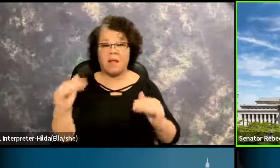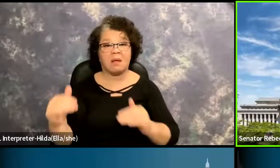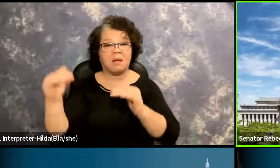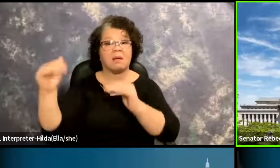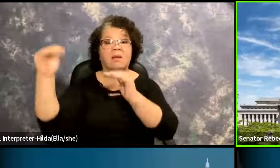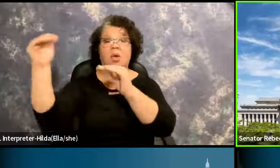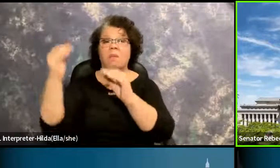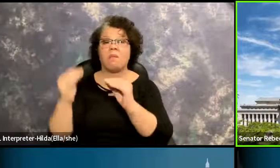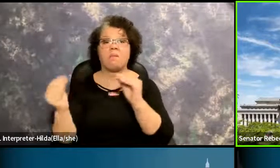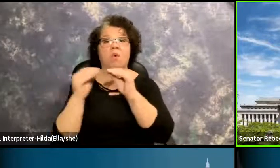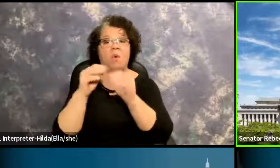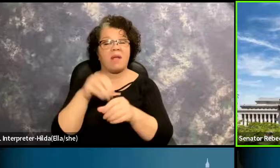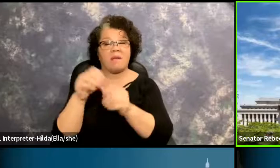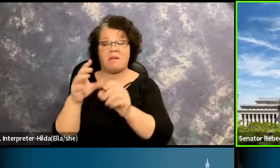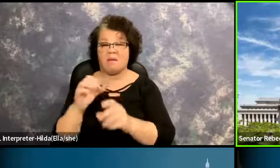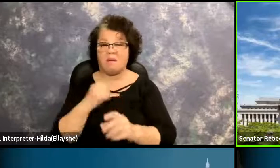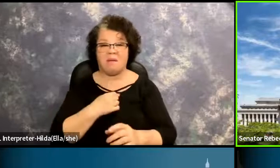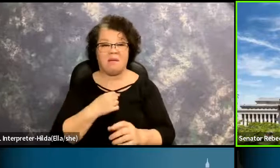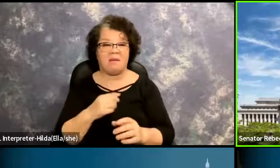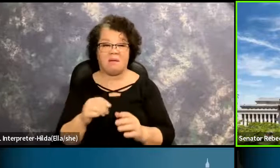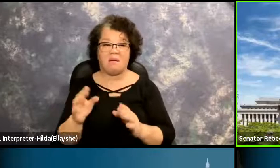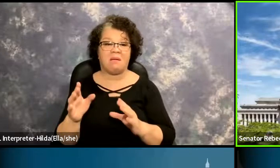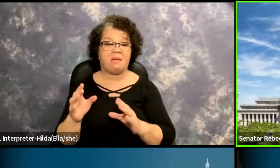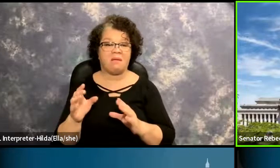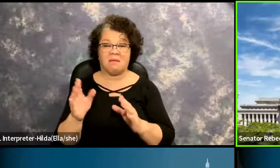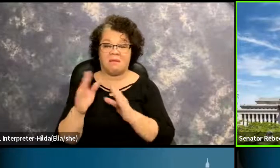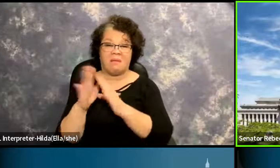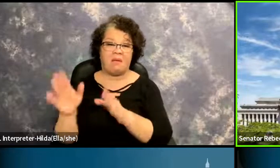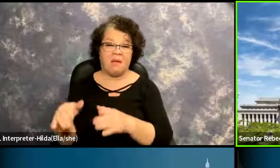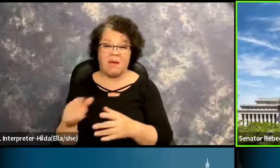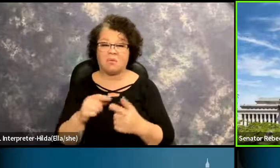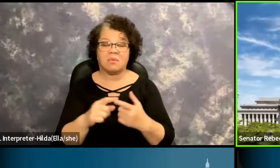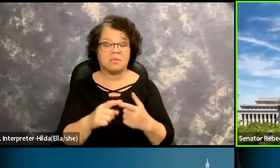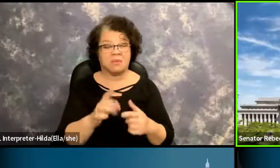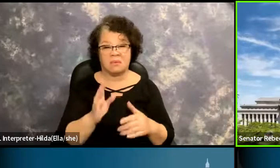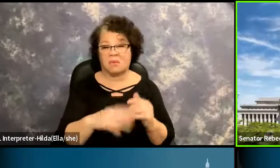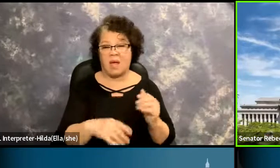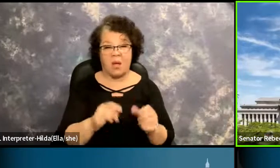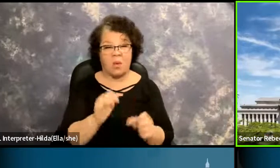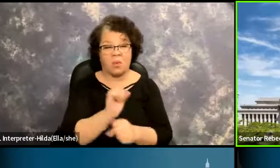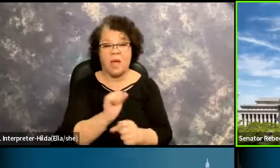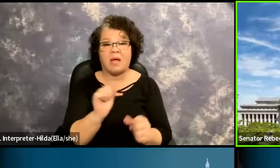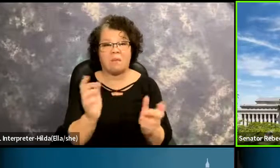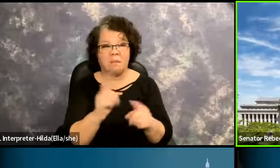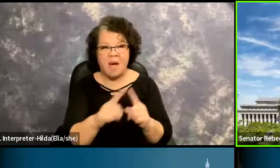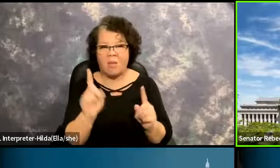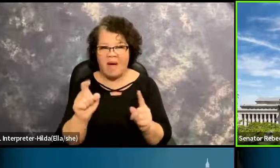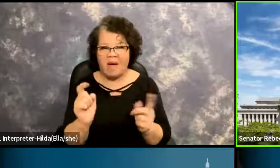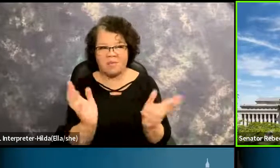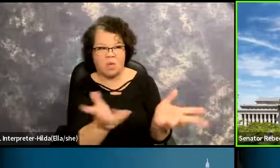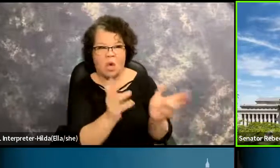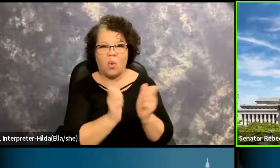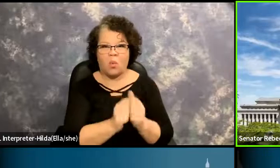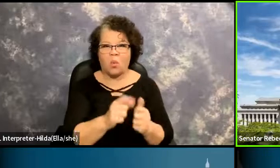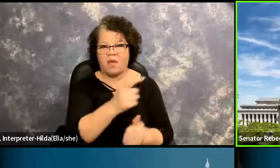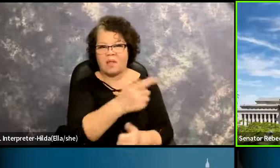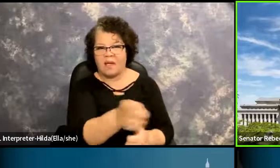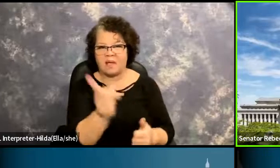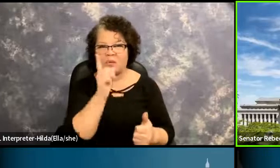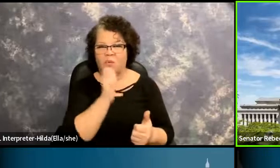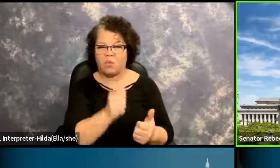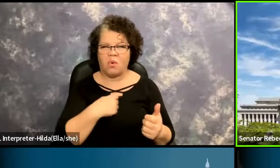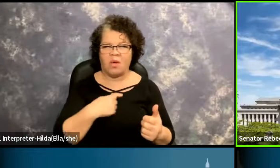And it is the hard work of talking with auditors, of working it out so that people can get over any kind of concerns they